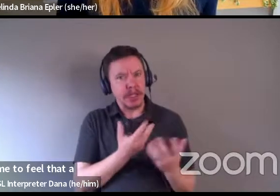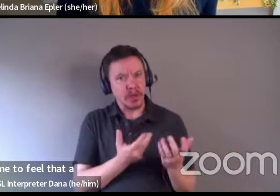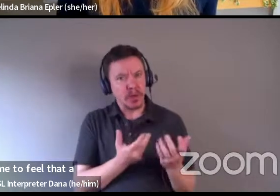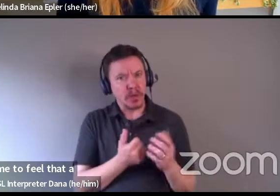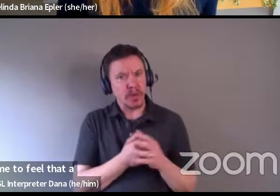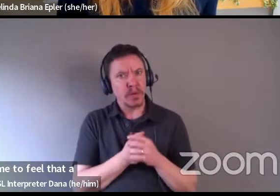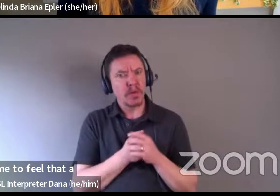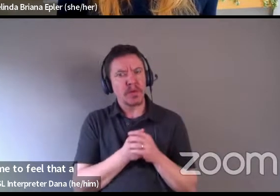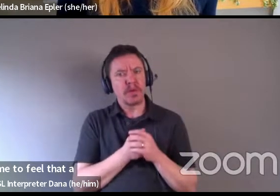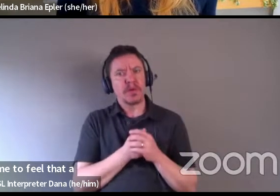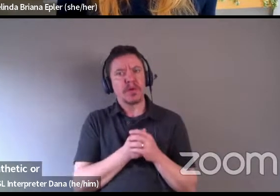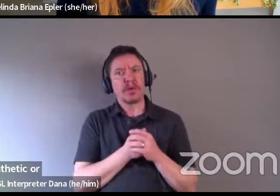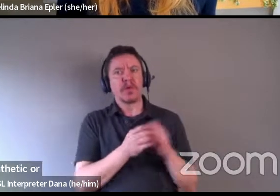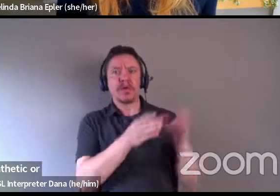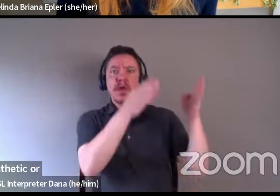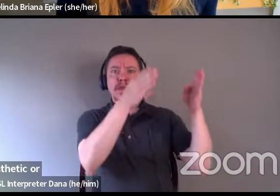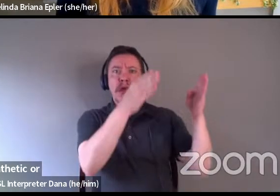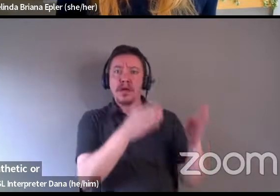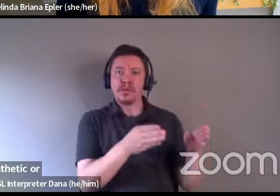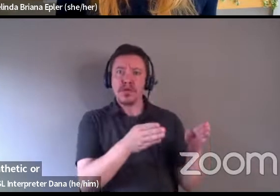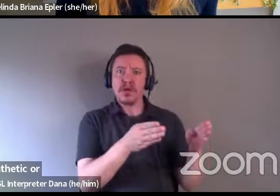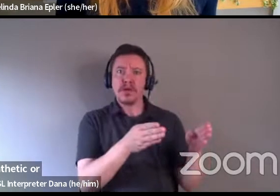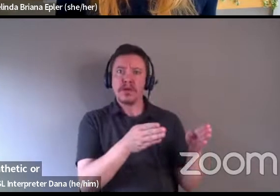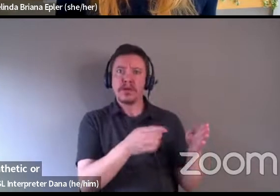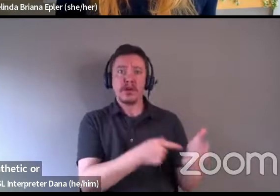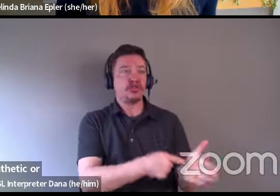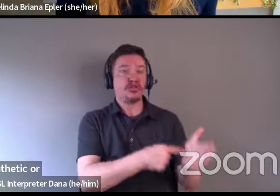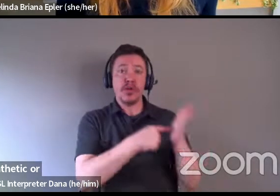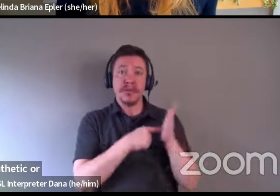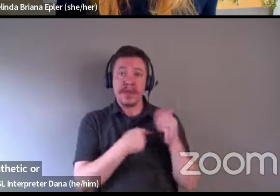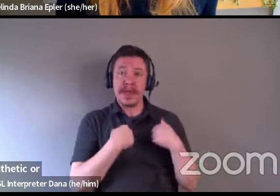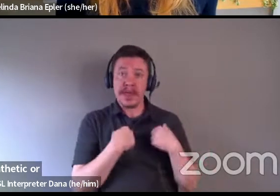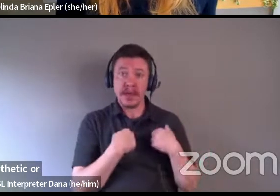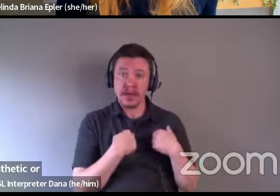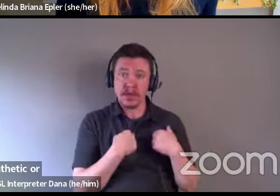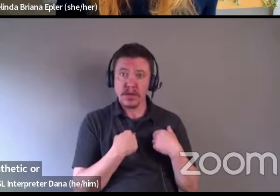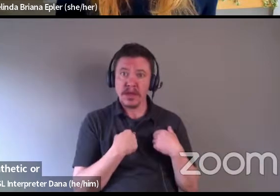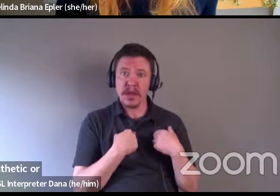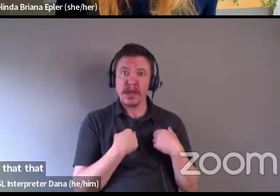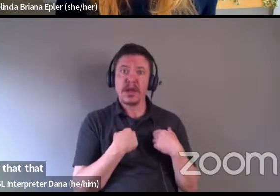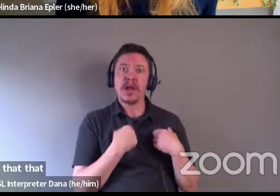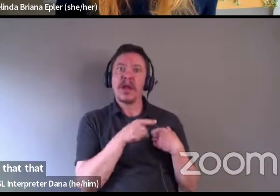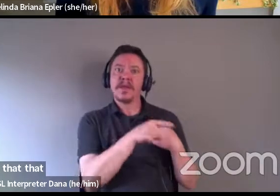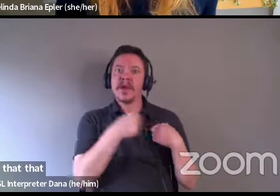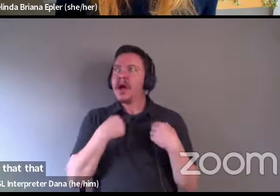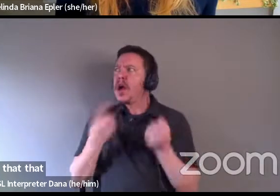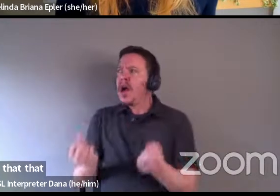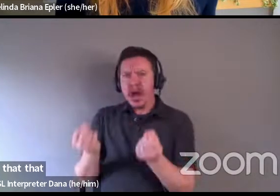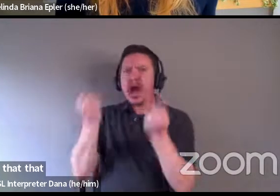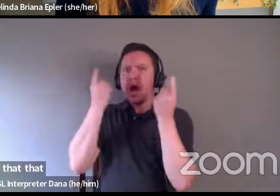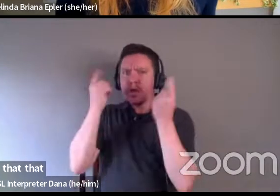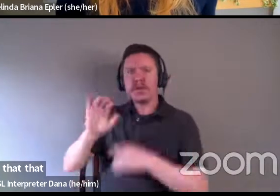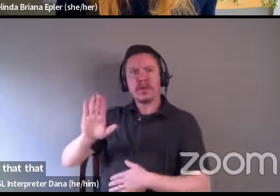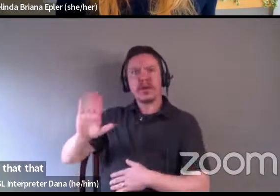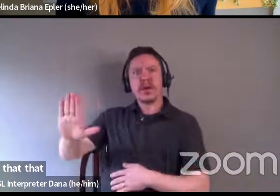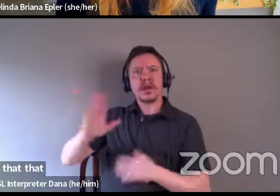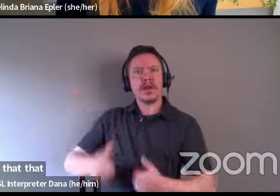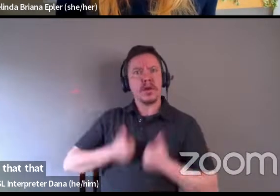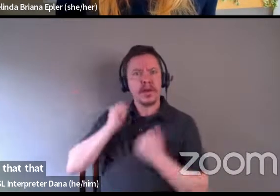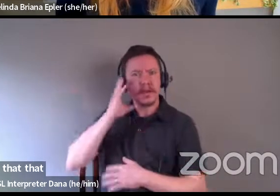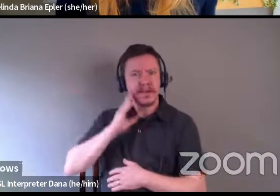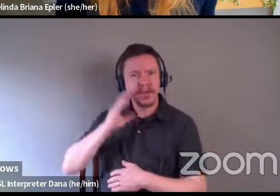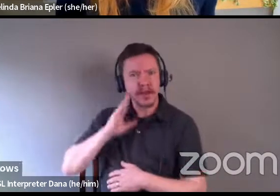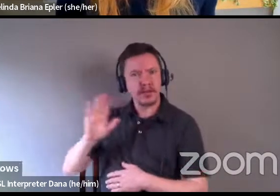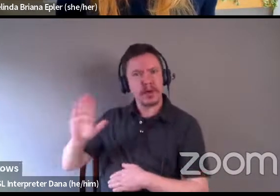is that person shows that they understand where I'm coming from. And it